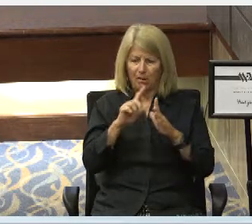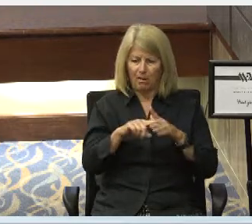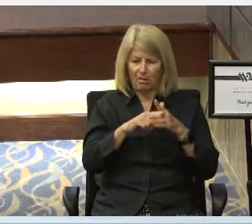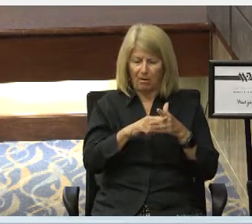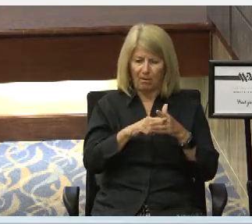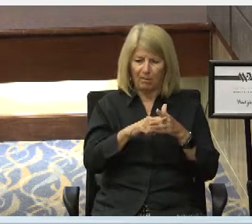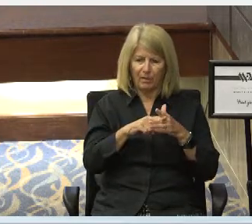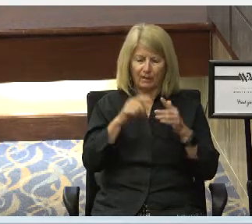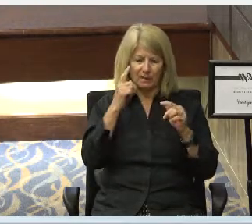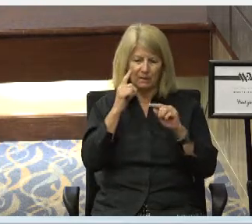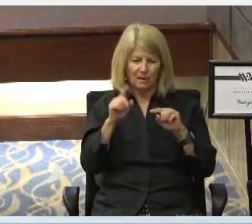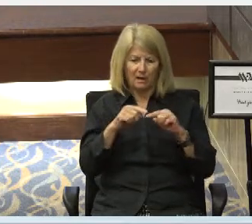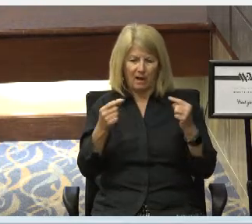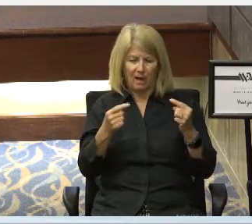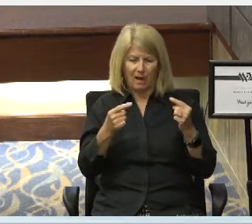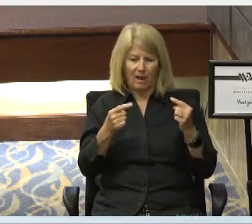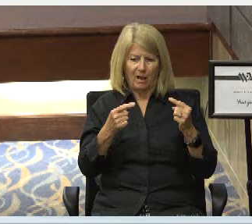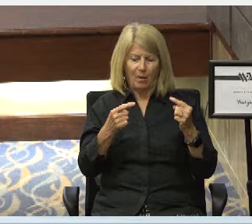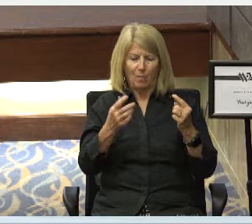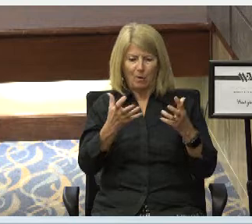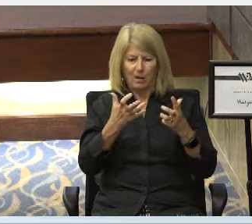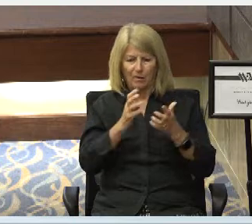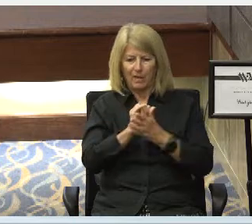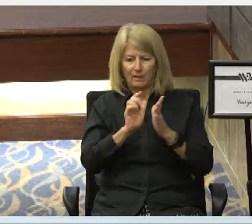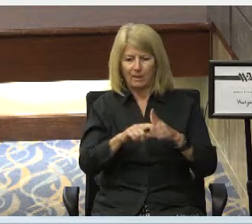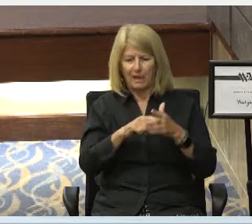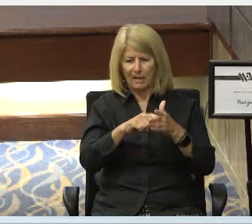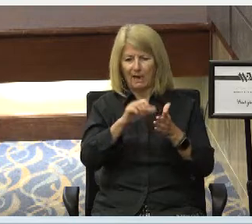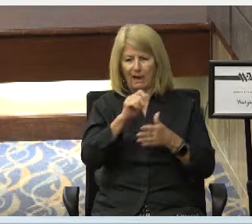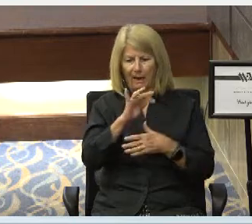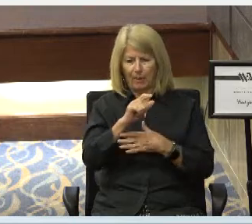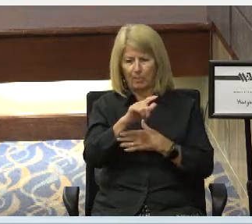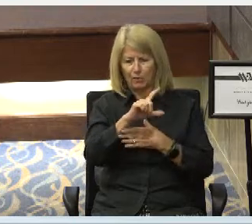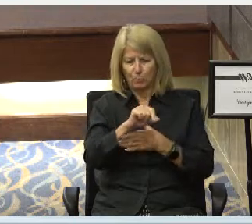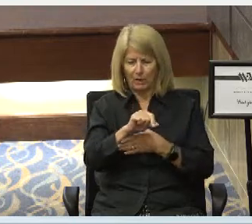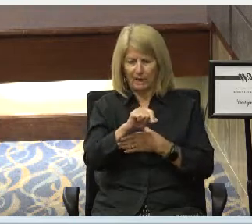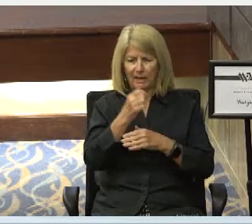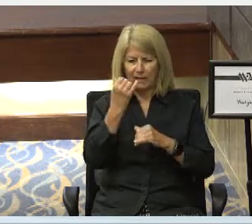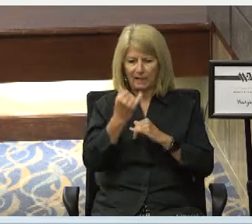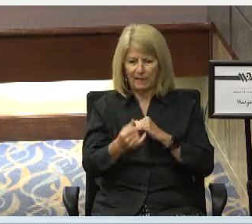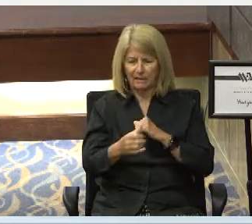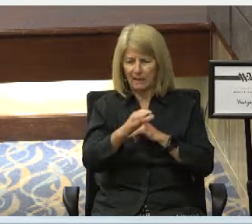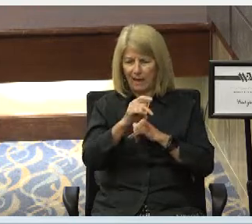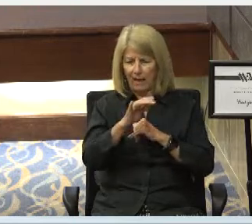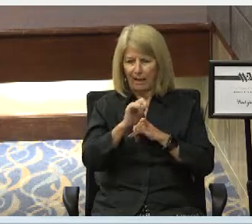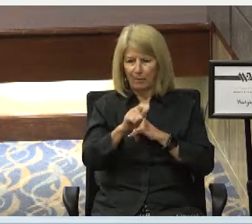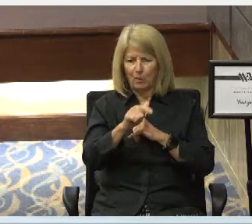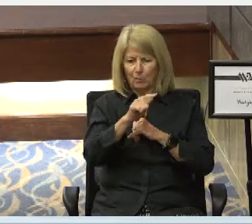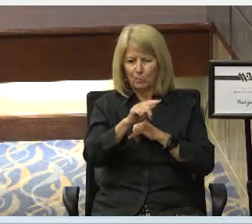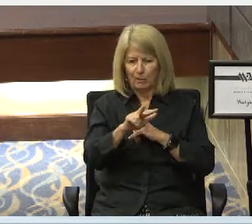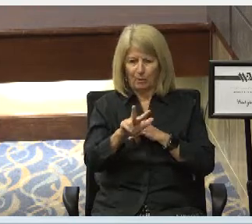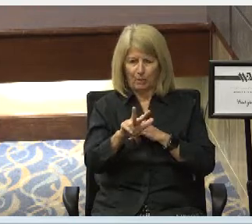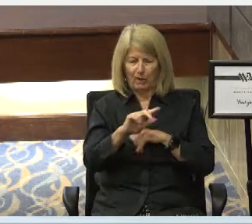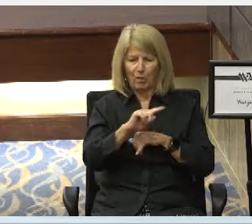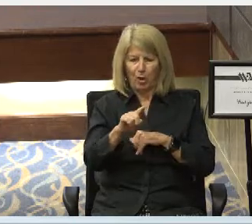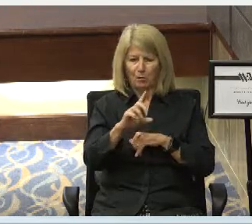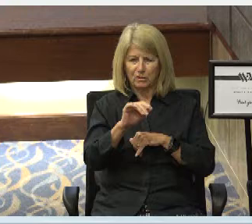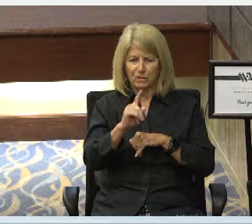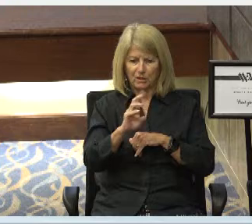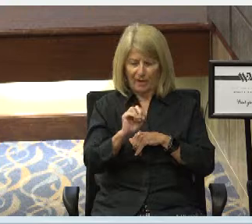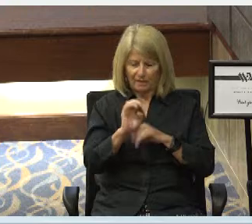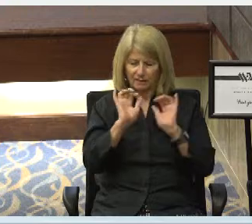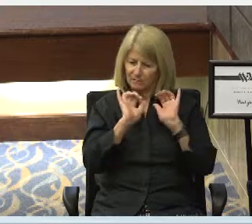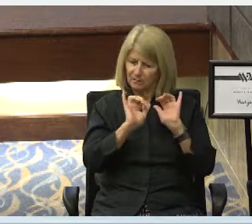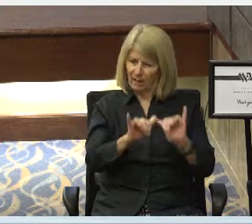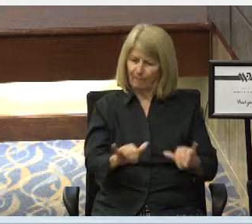agreement called for that to begin in April of 20 to end in April of 23. Those dates remain